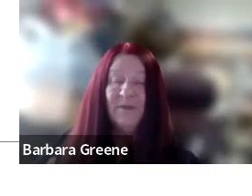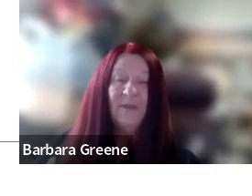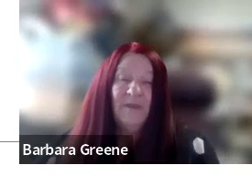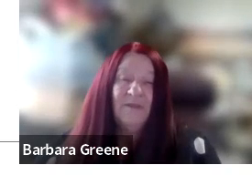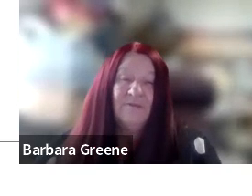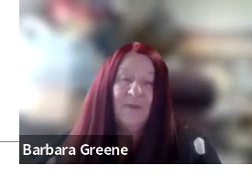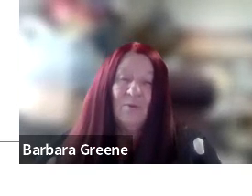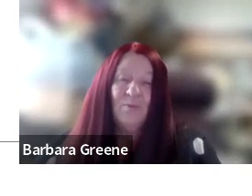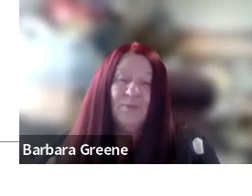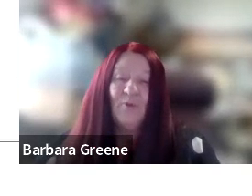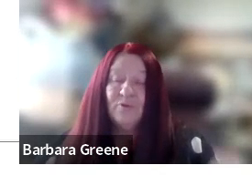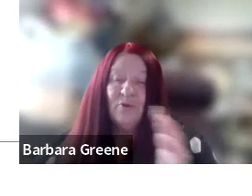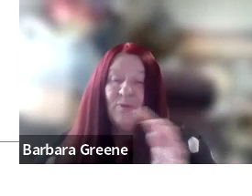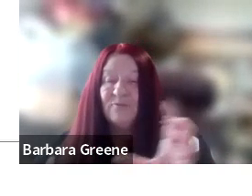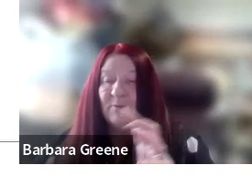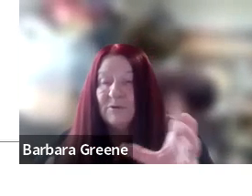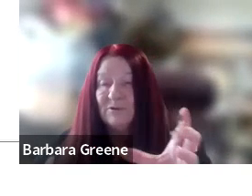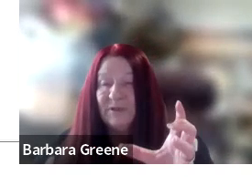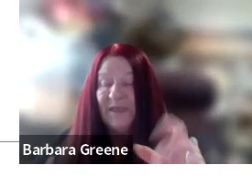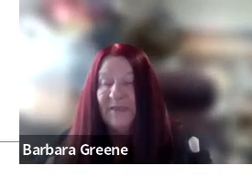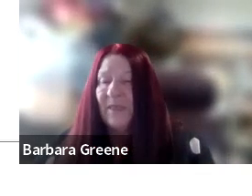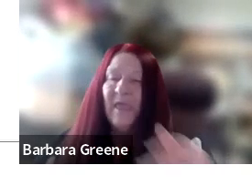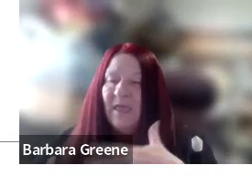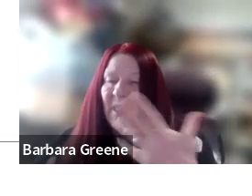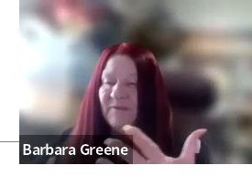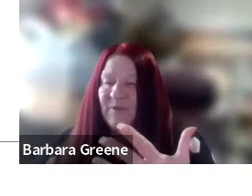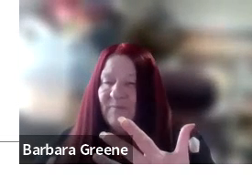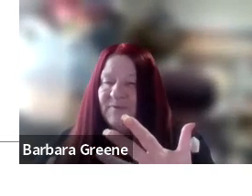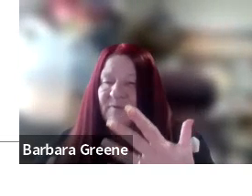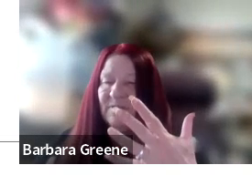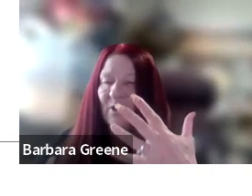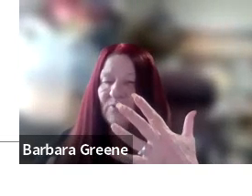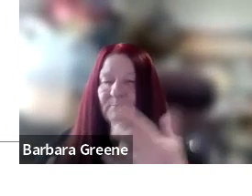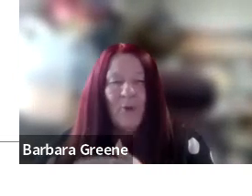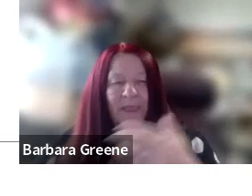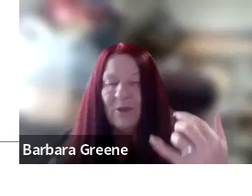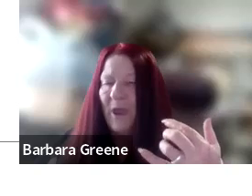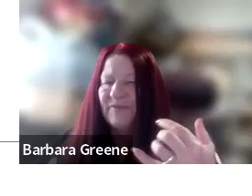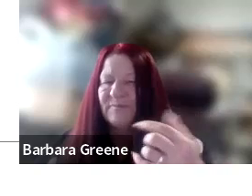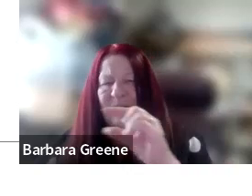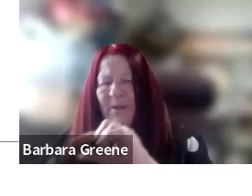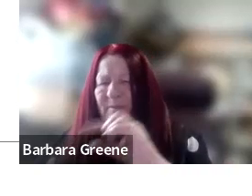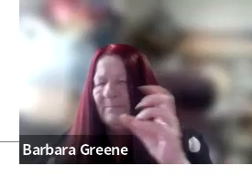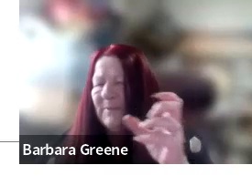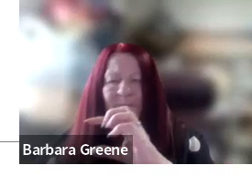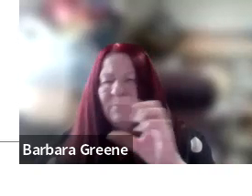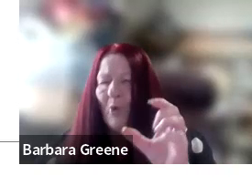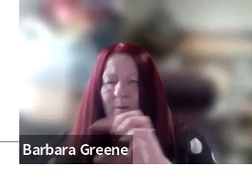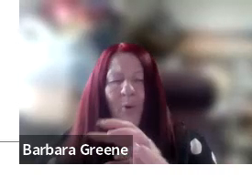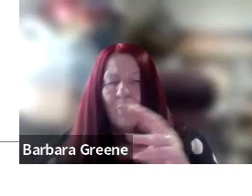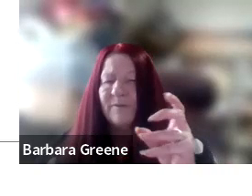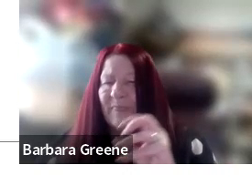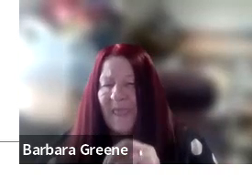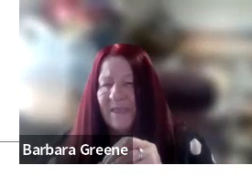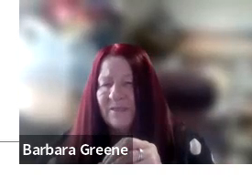track. So those were two things we were looking at that kind of give us, some bragging rights, but even